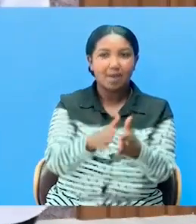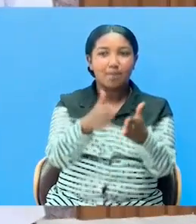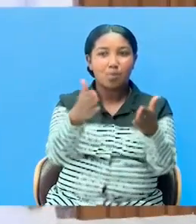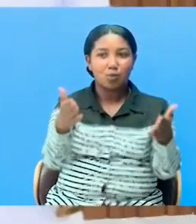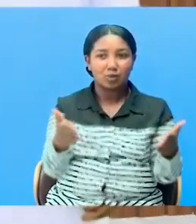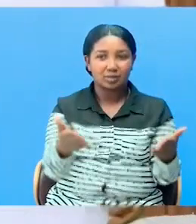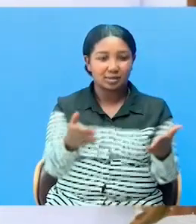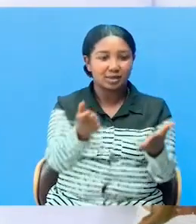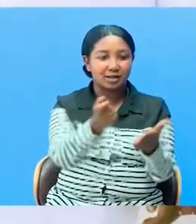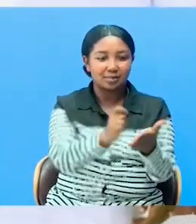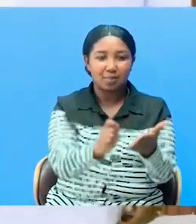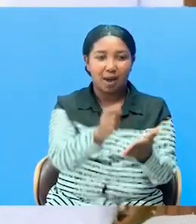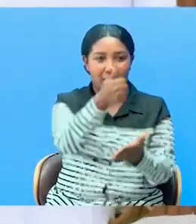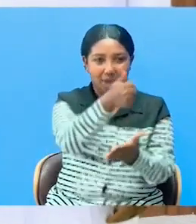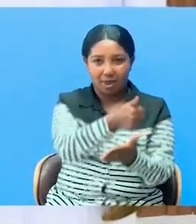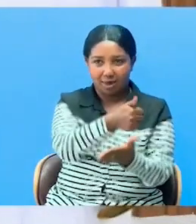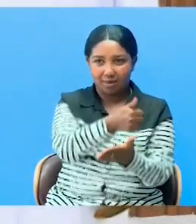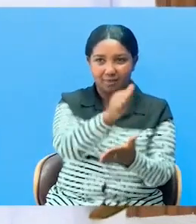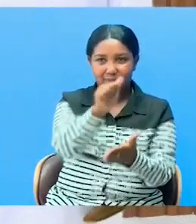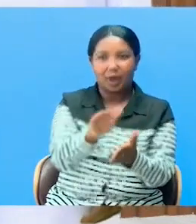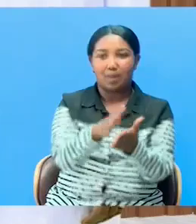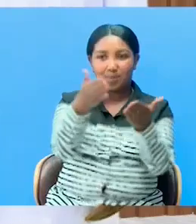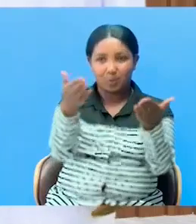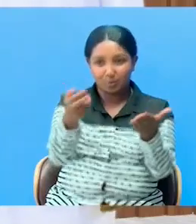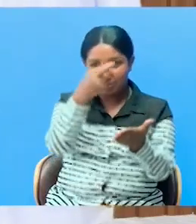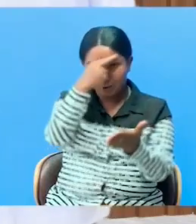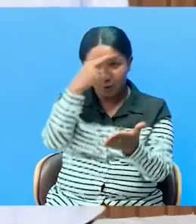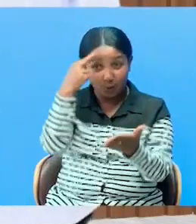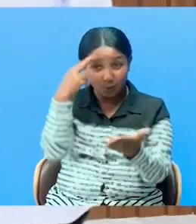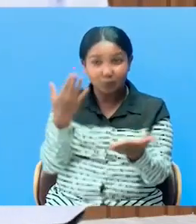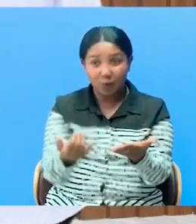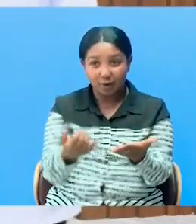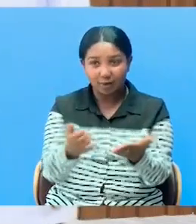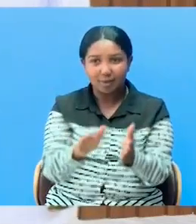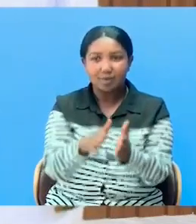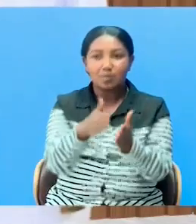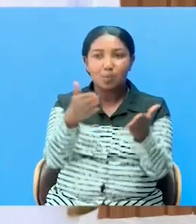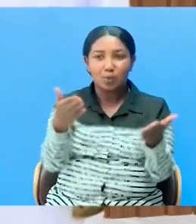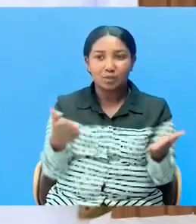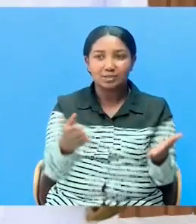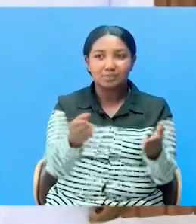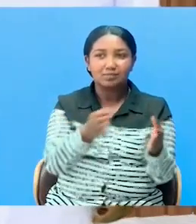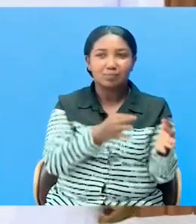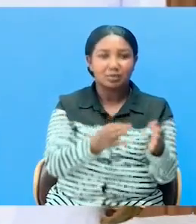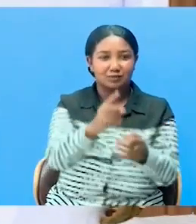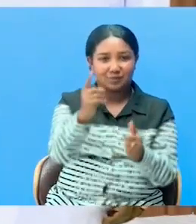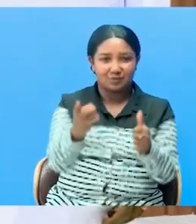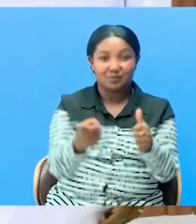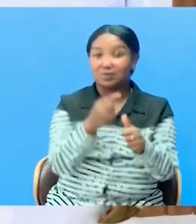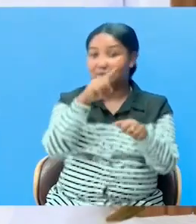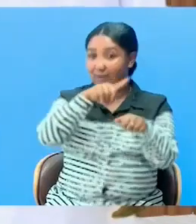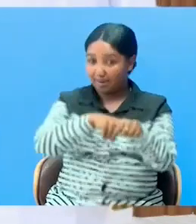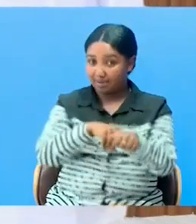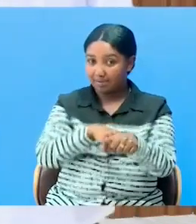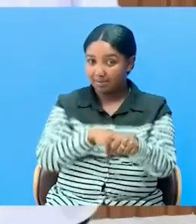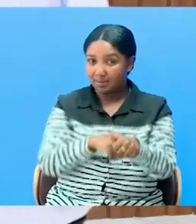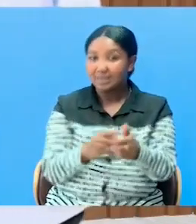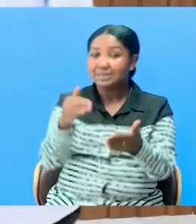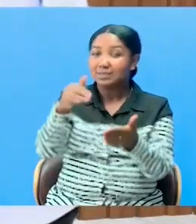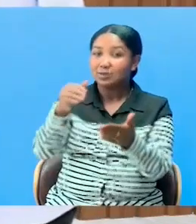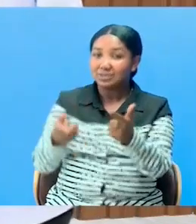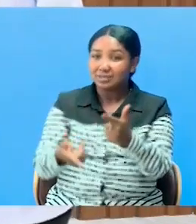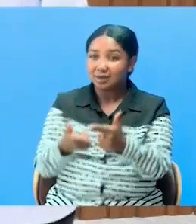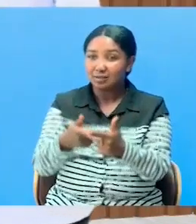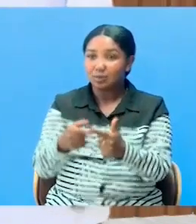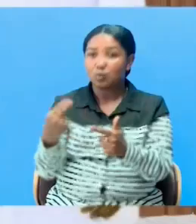is written by a book, because book is mentioned for the first time. In second one,